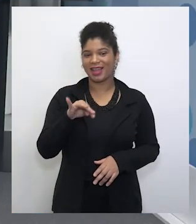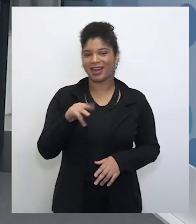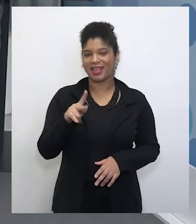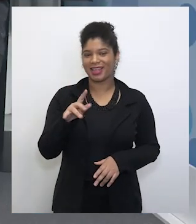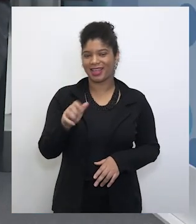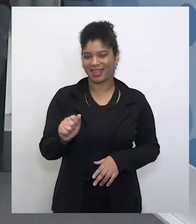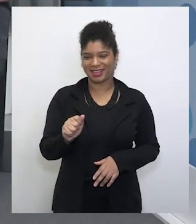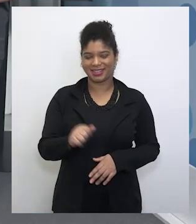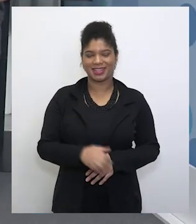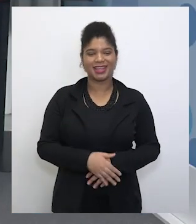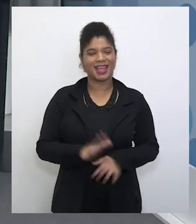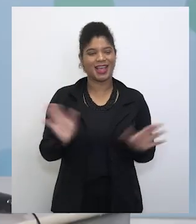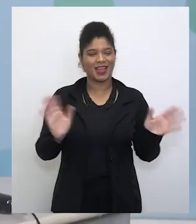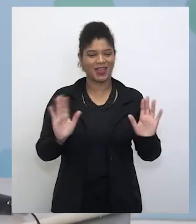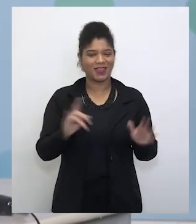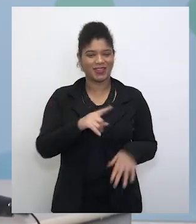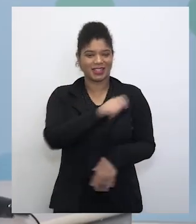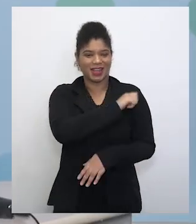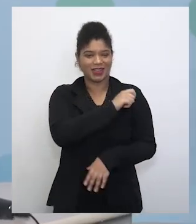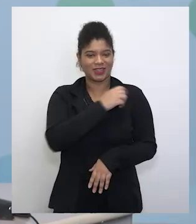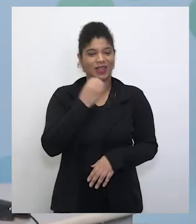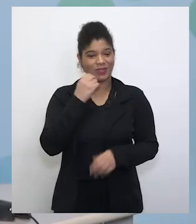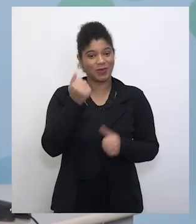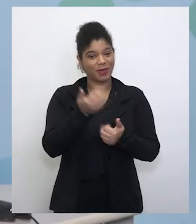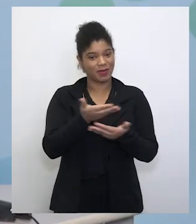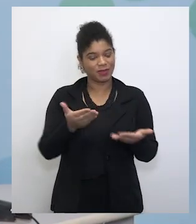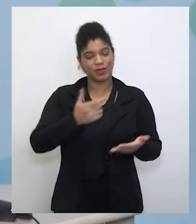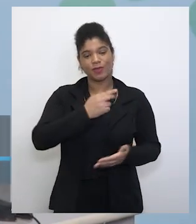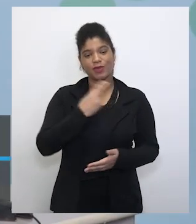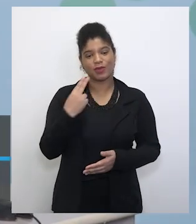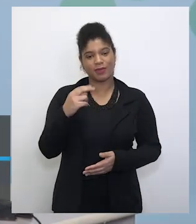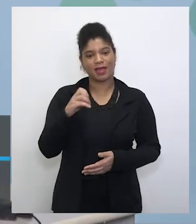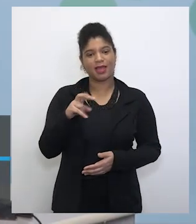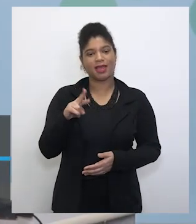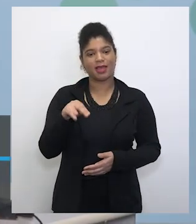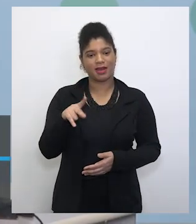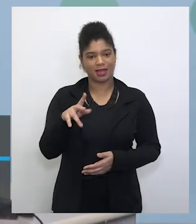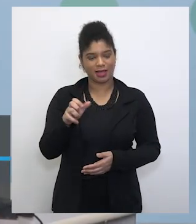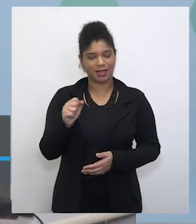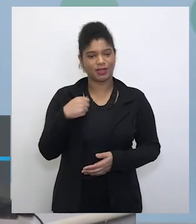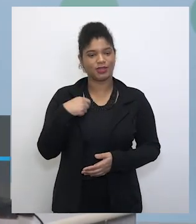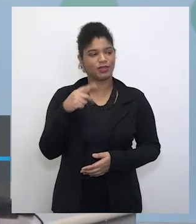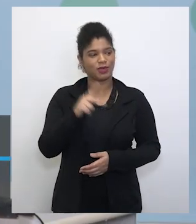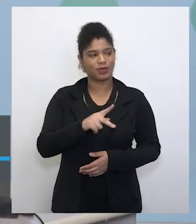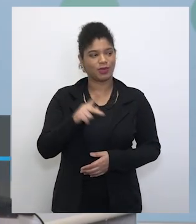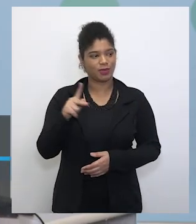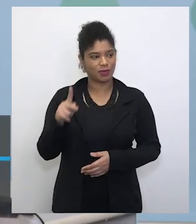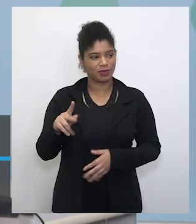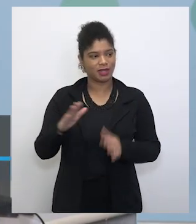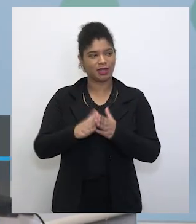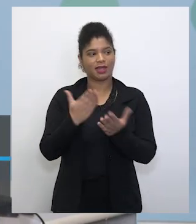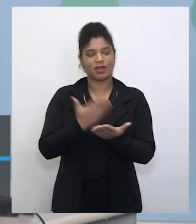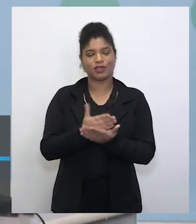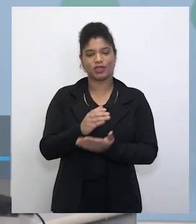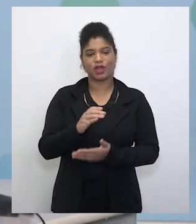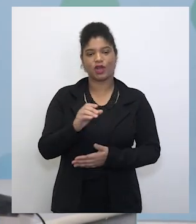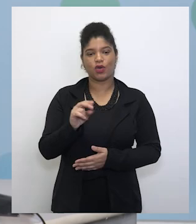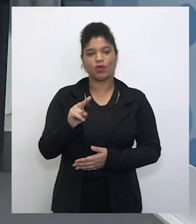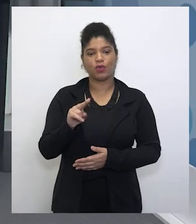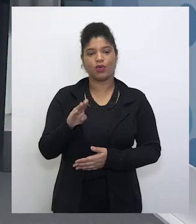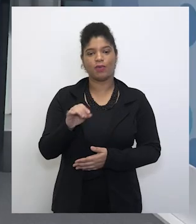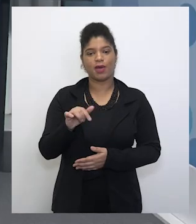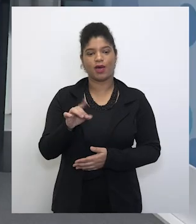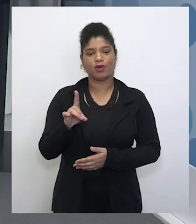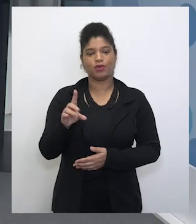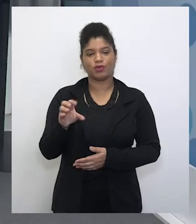Hello students, how are you? My name is Erika. I teach at school Dr. Ubaldo Costa Leite. Very